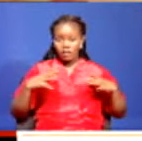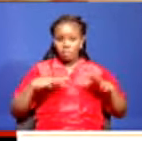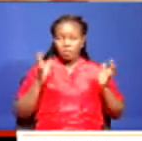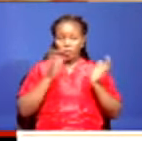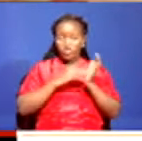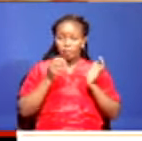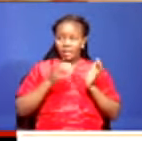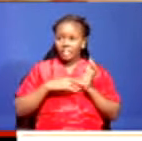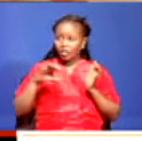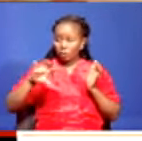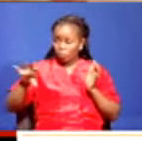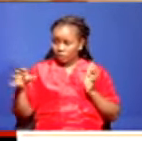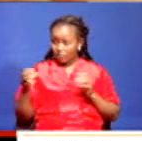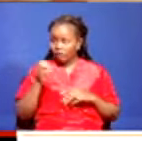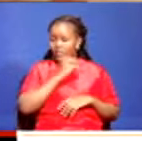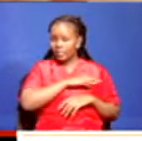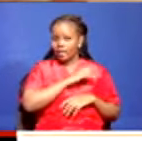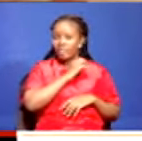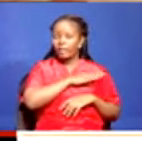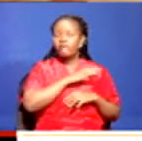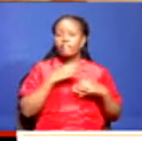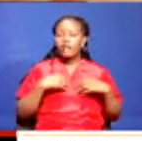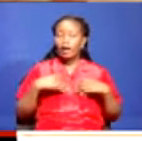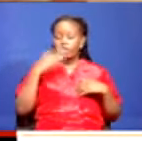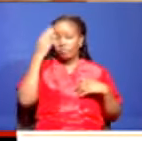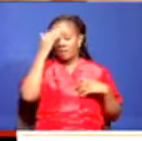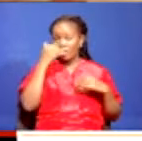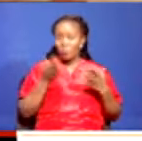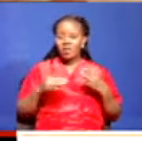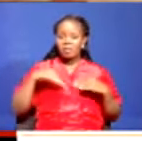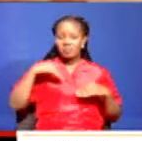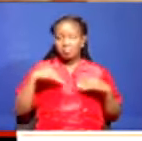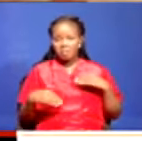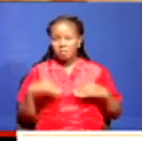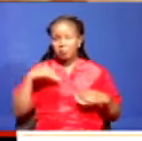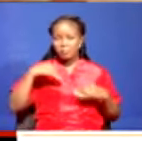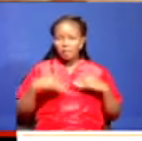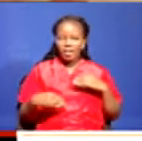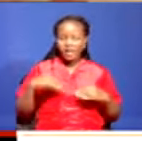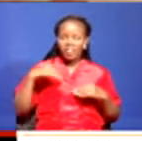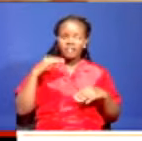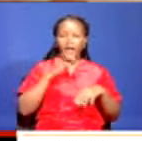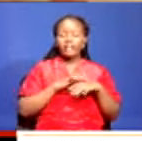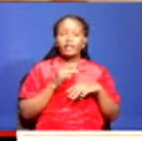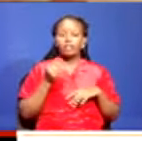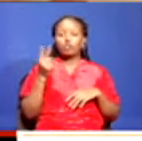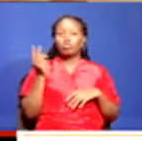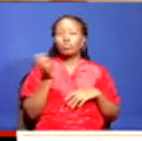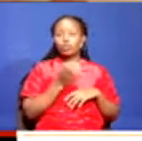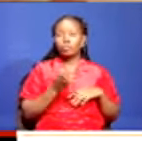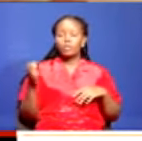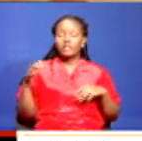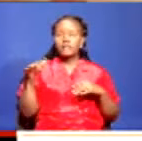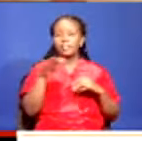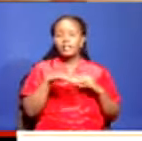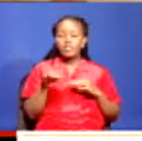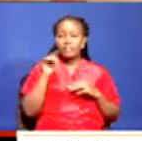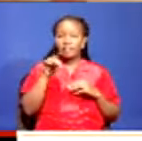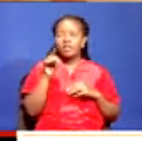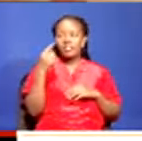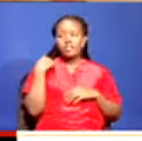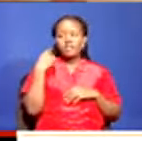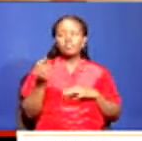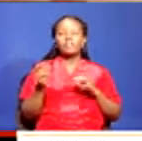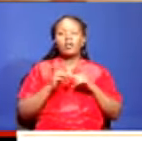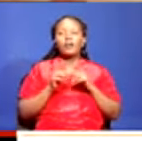fear after ferocious hyenas attacked two children in the area. The latest incident was the attack of a 13-year-old